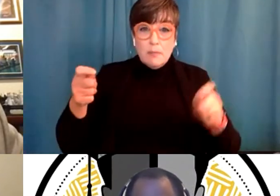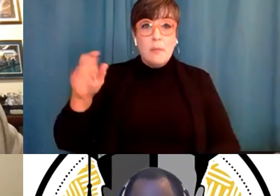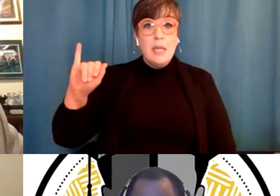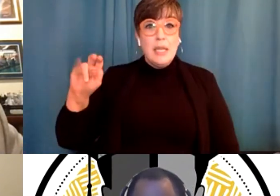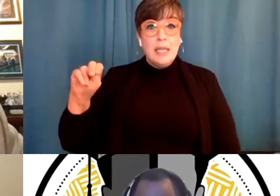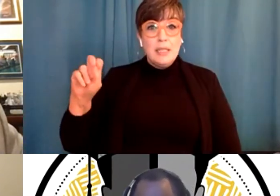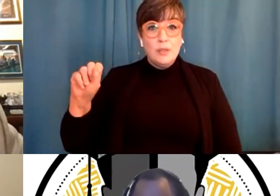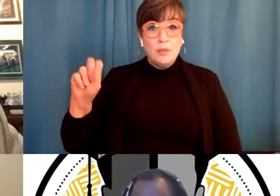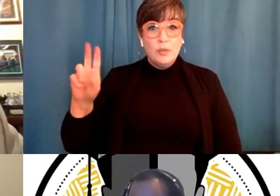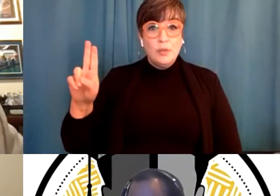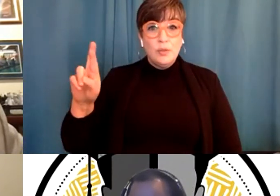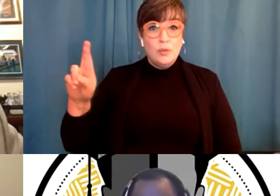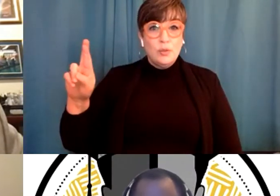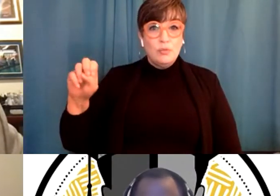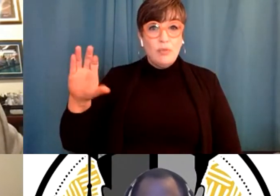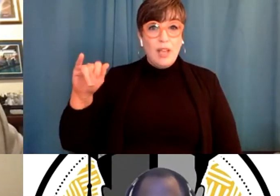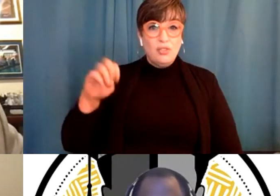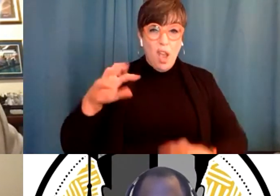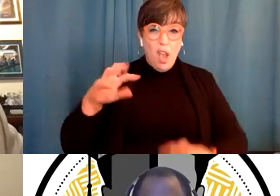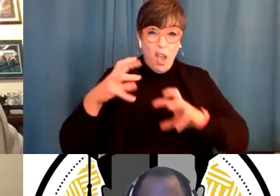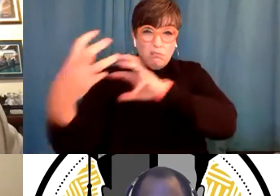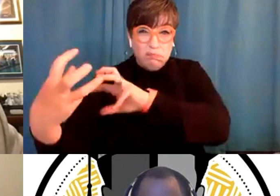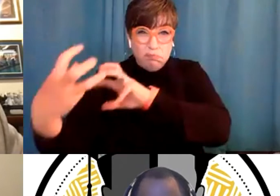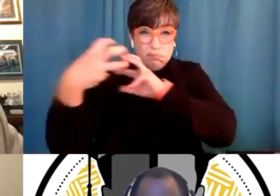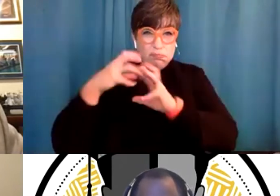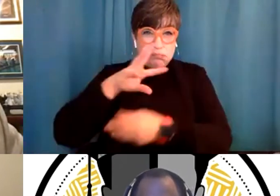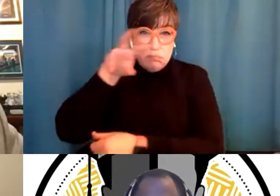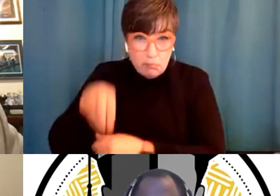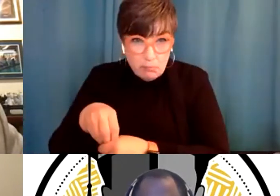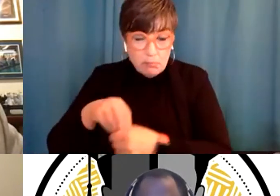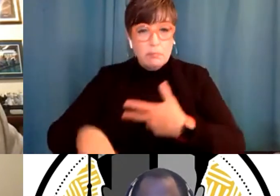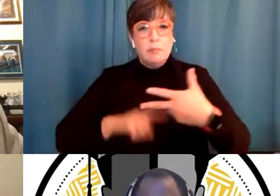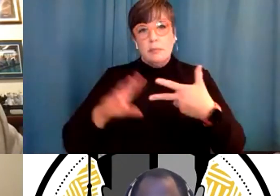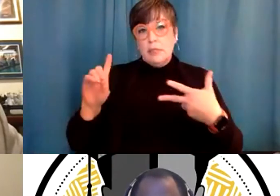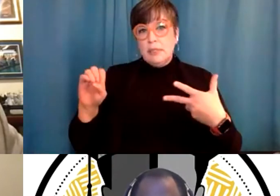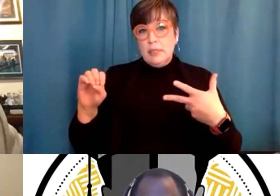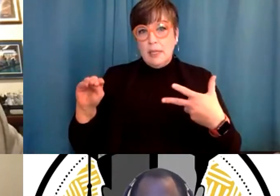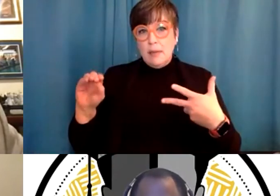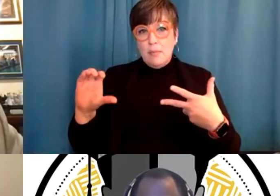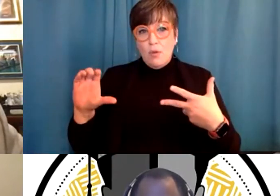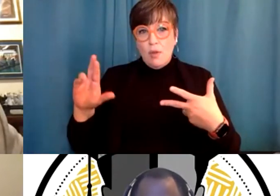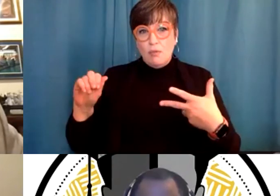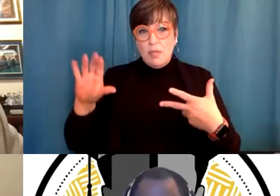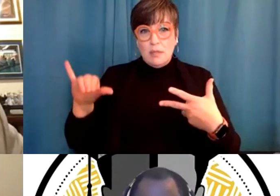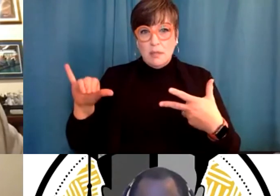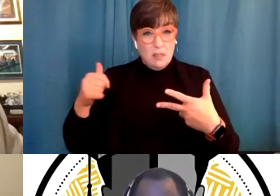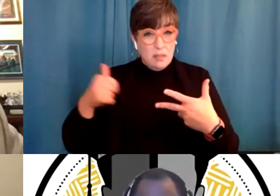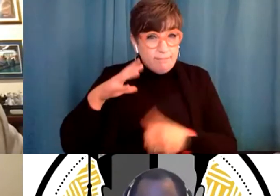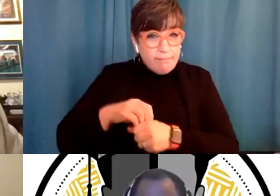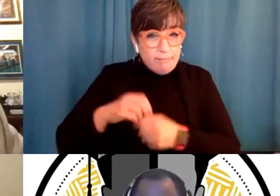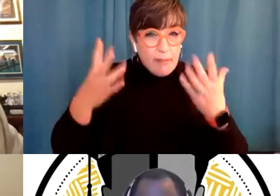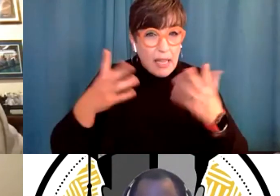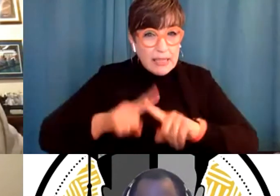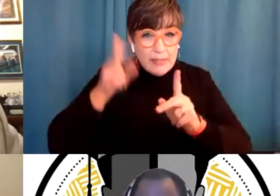democracy. I've been here many years and been through many panels, and this has got to be one of the most important